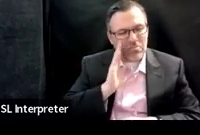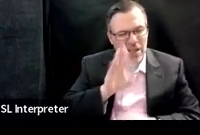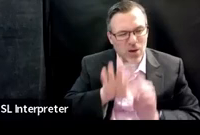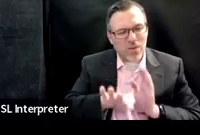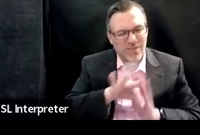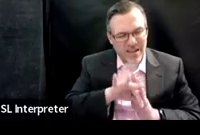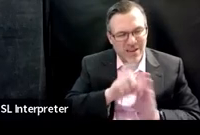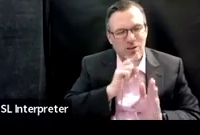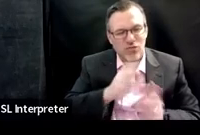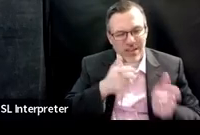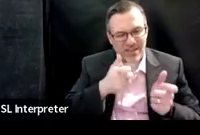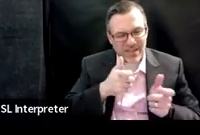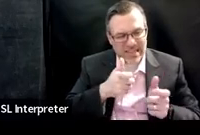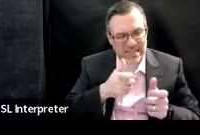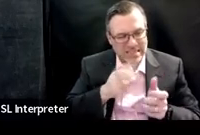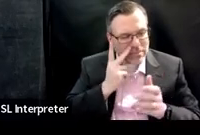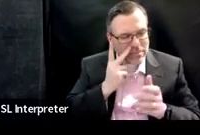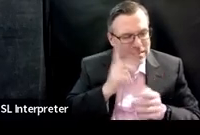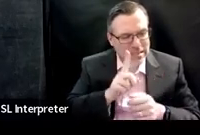Let me see. Here we go.